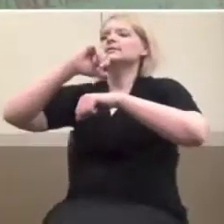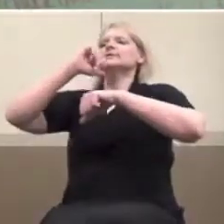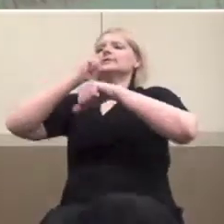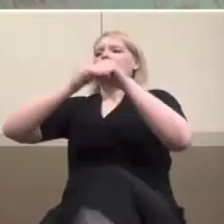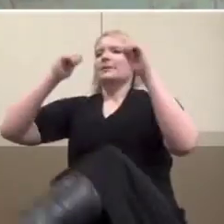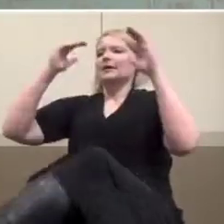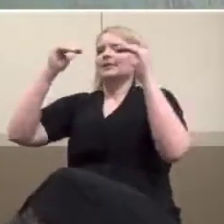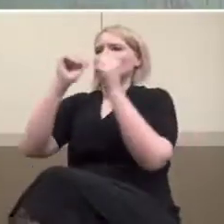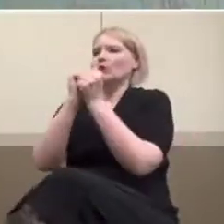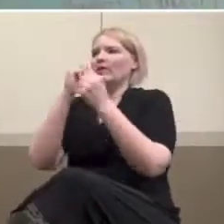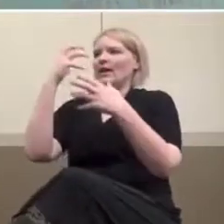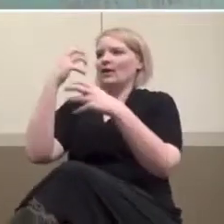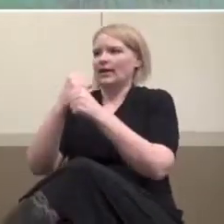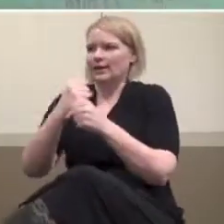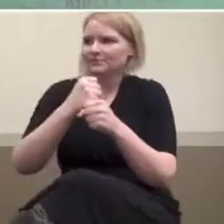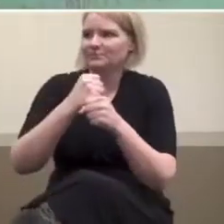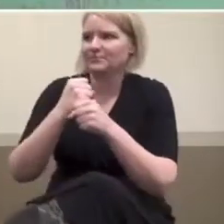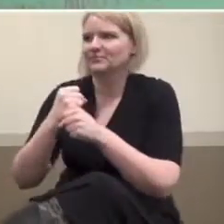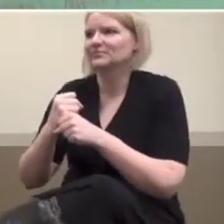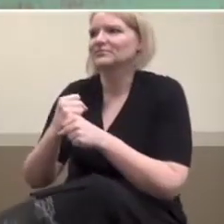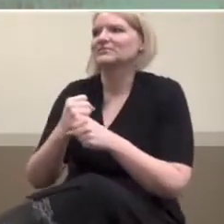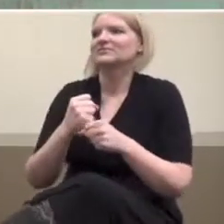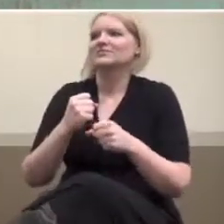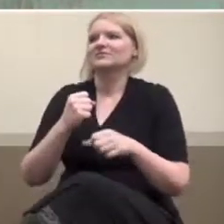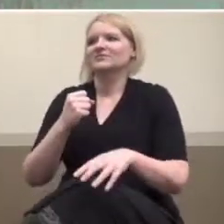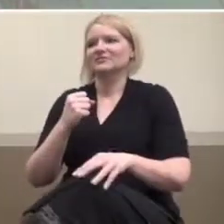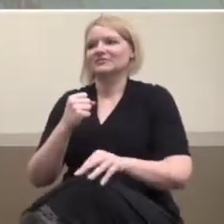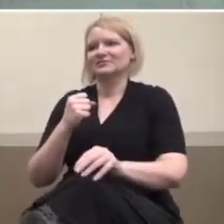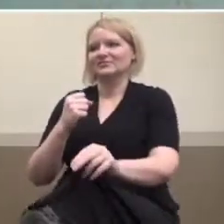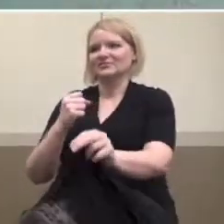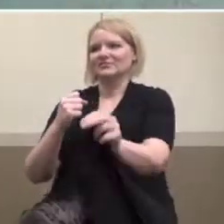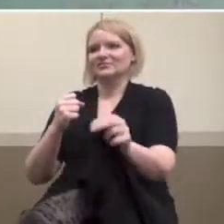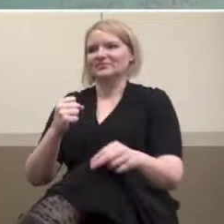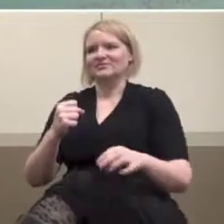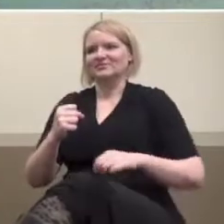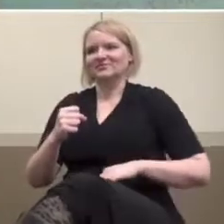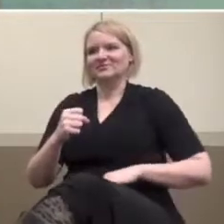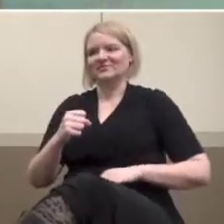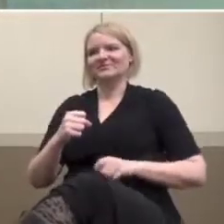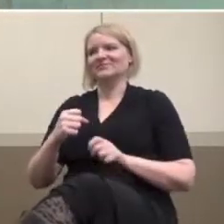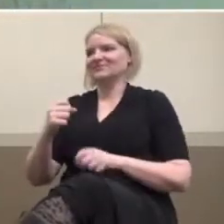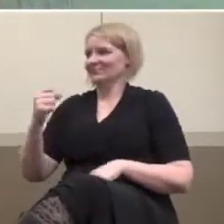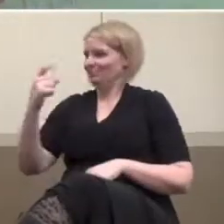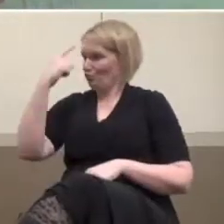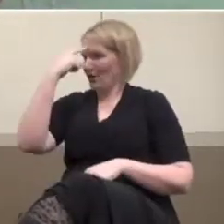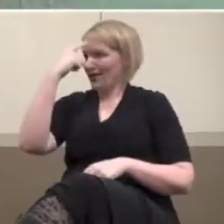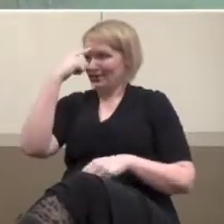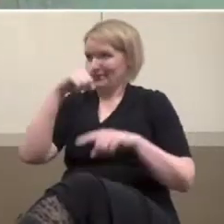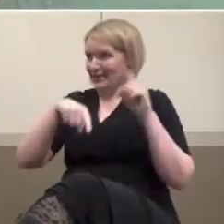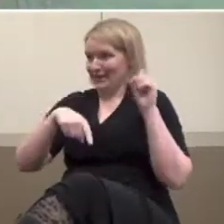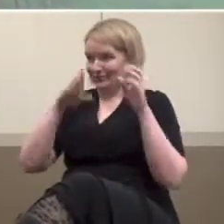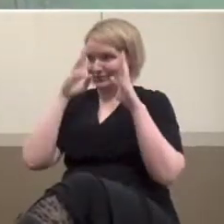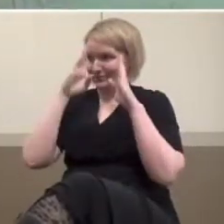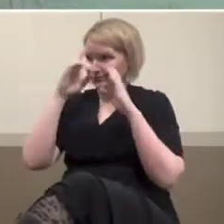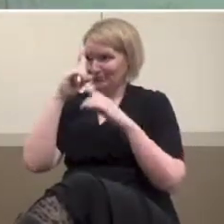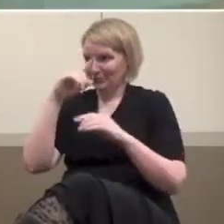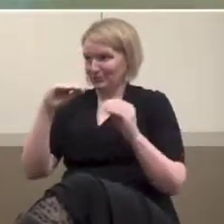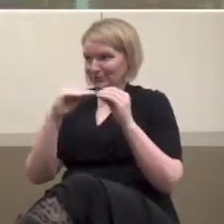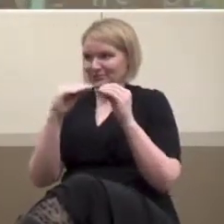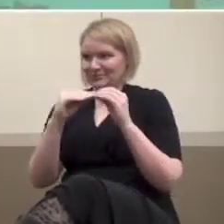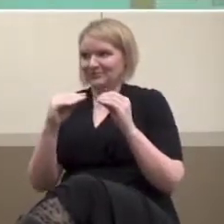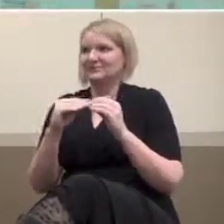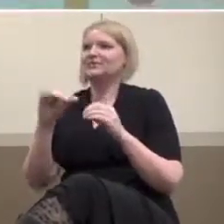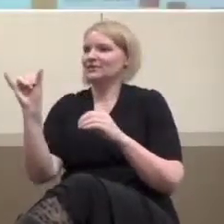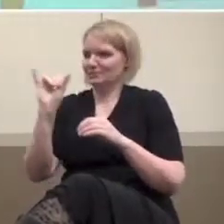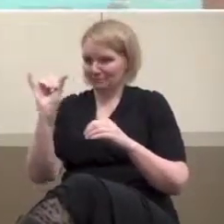in class we're going to do this. I have just a little magnetic whiteboard next to my big board, and I try and put, like today in